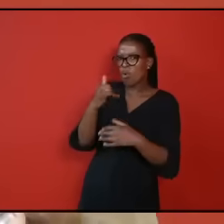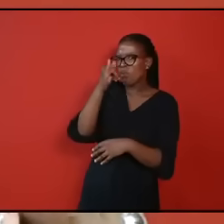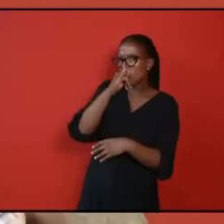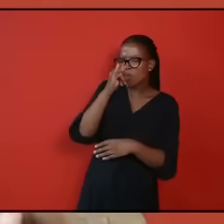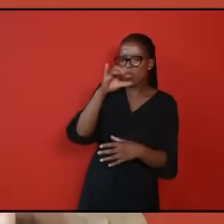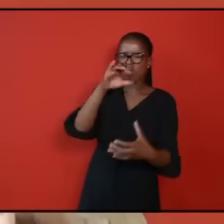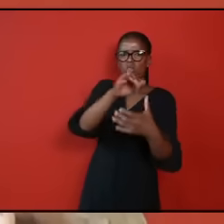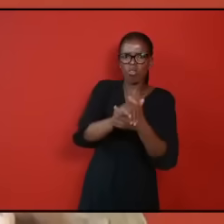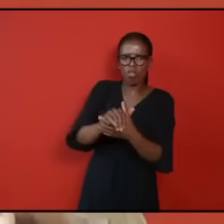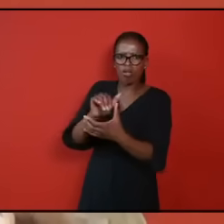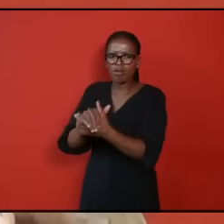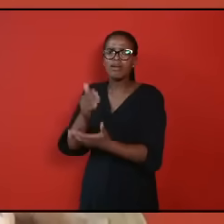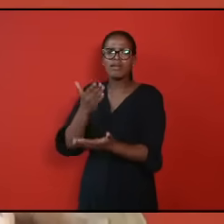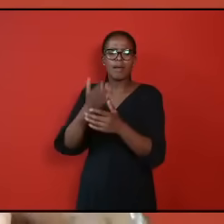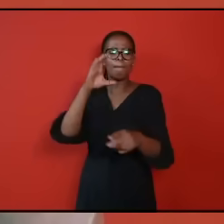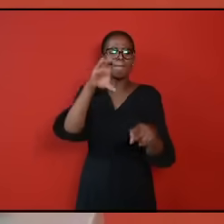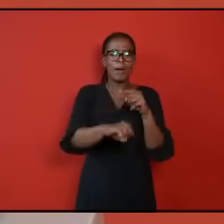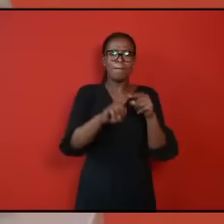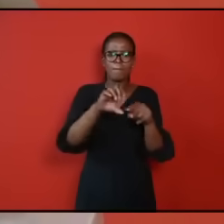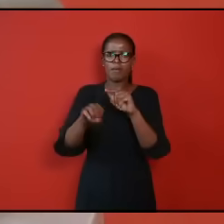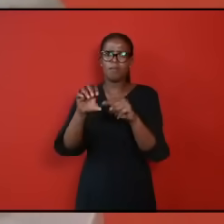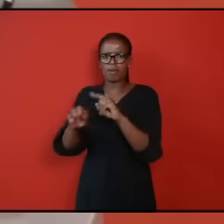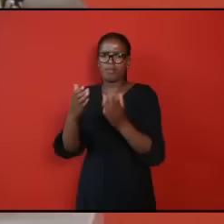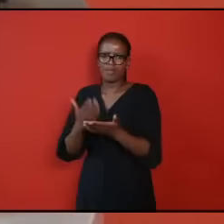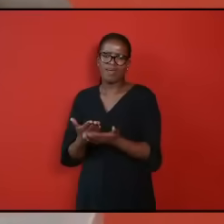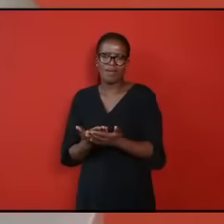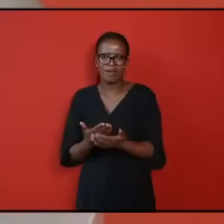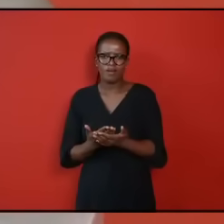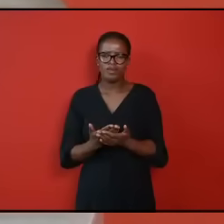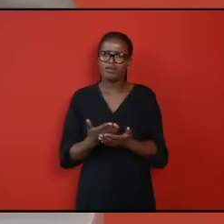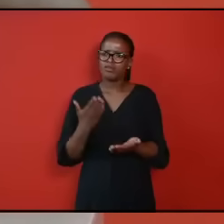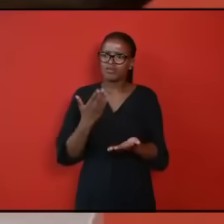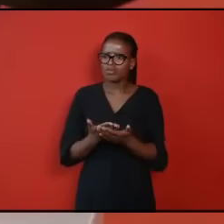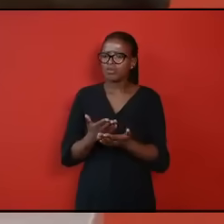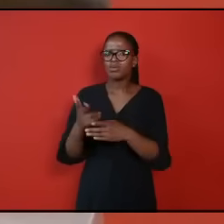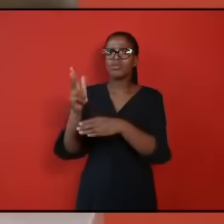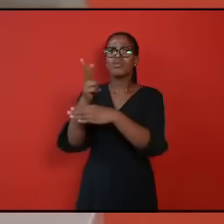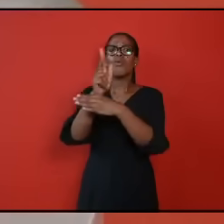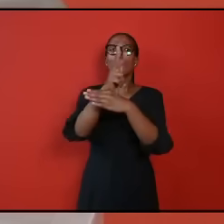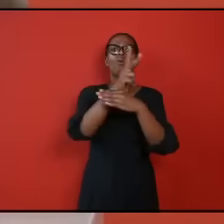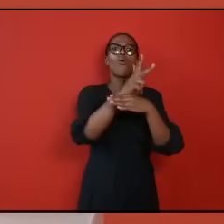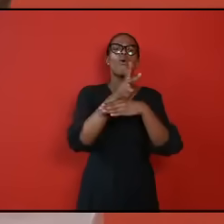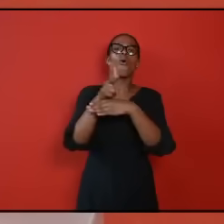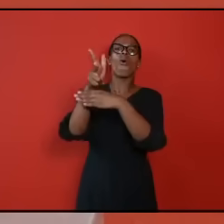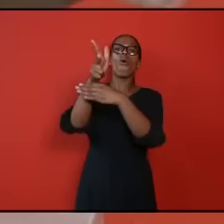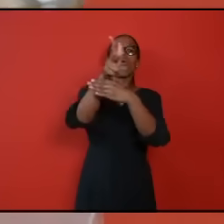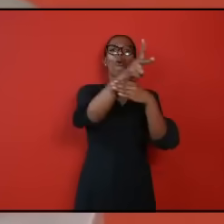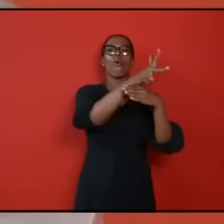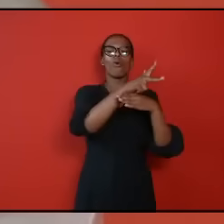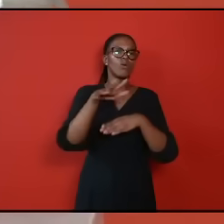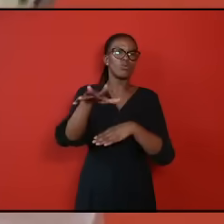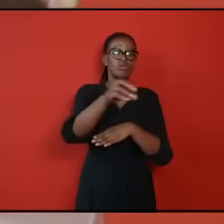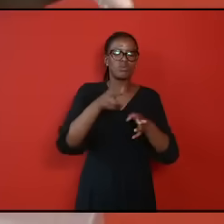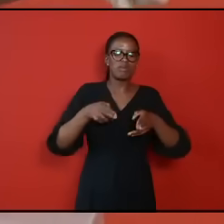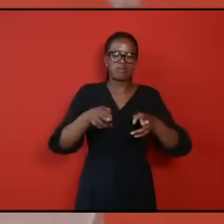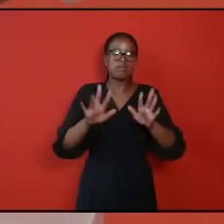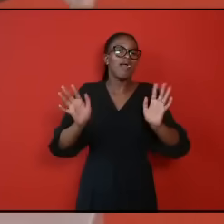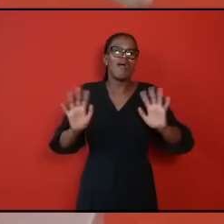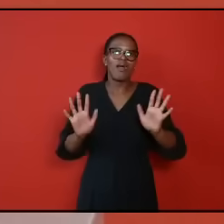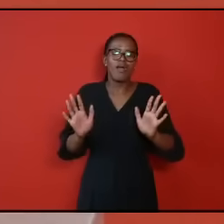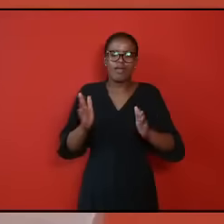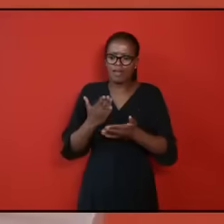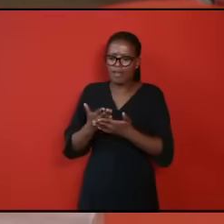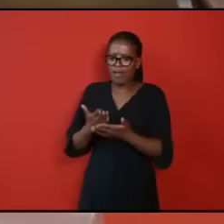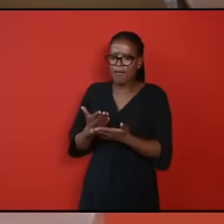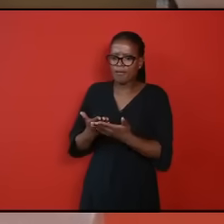streets. You can do so much. You don't have to do a camera that can take the whole street. Only this portion, because we don't know if